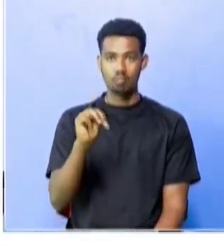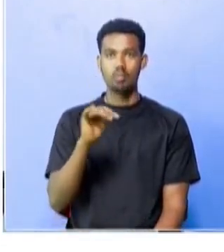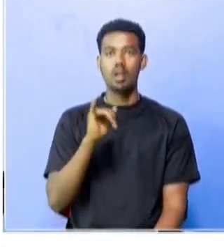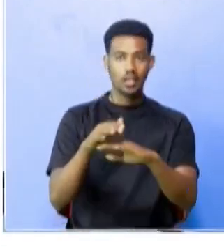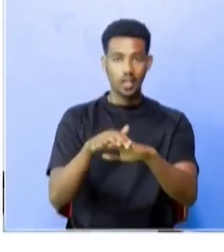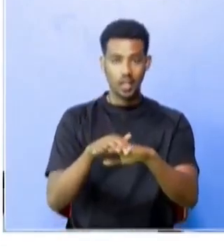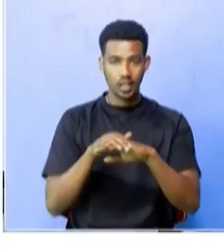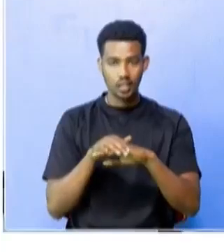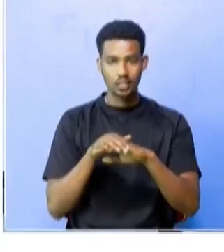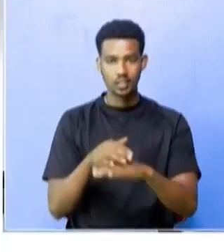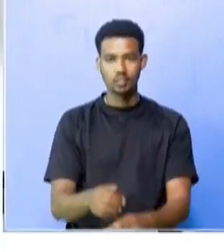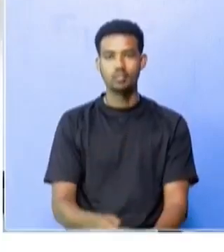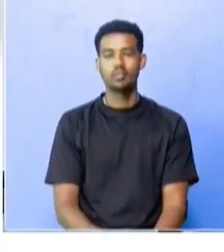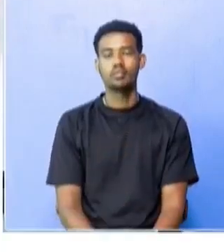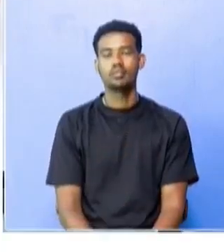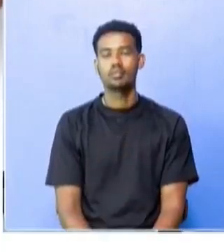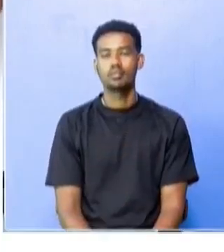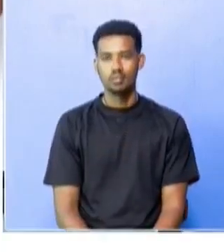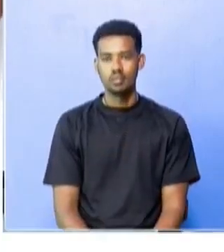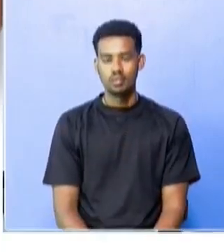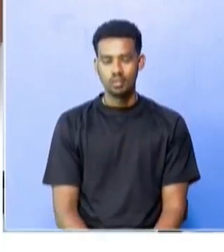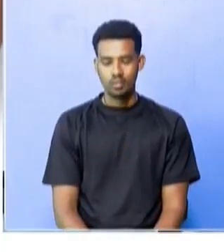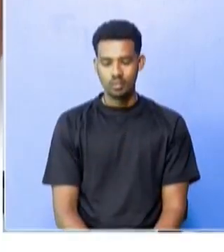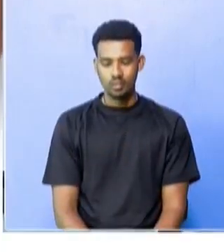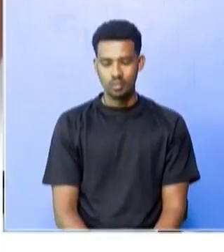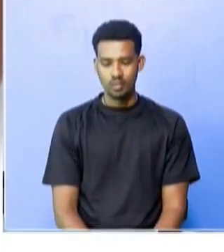teaching English?